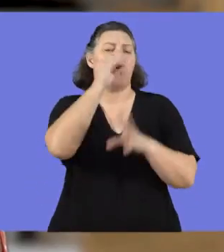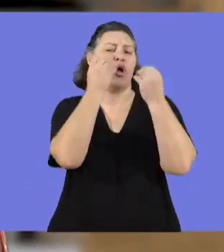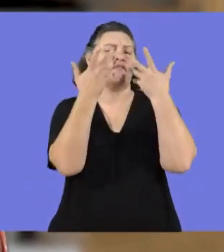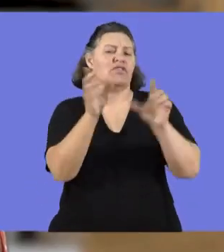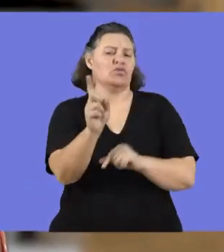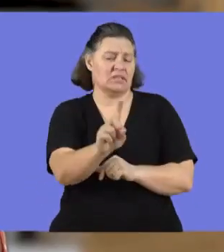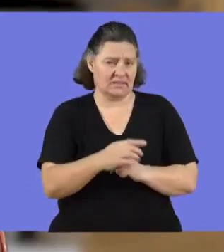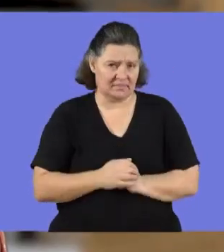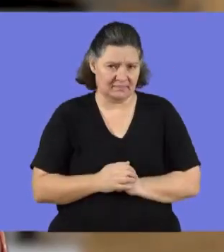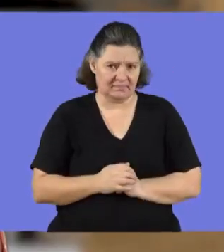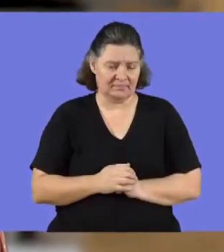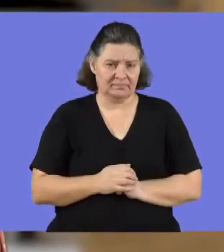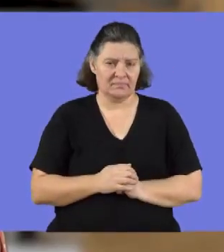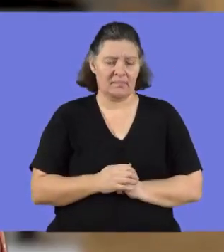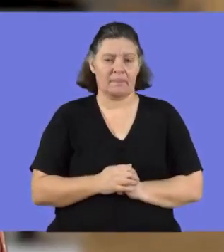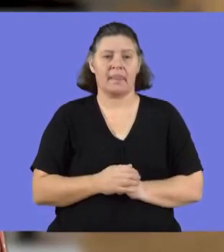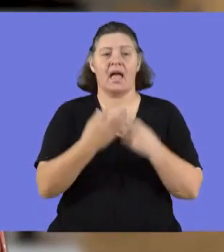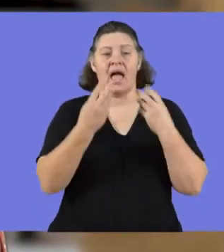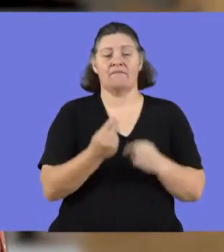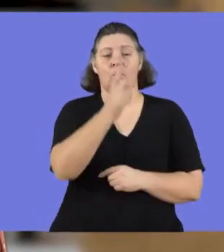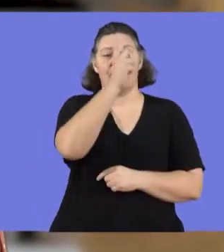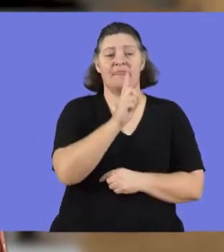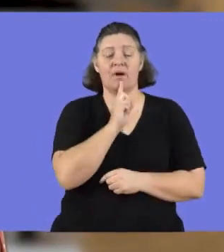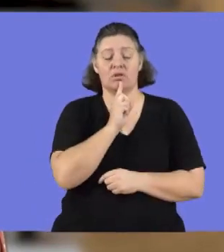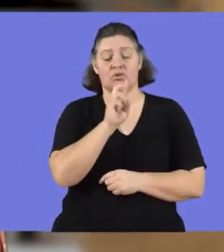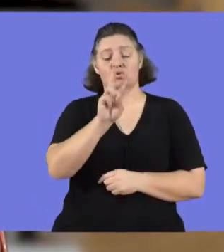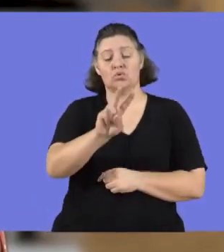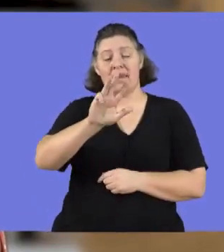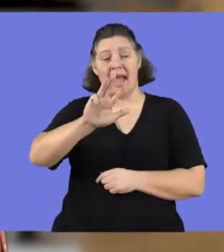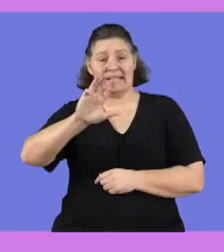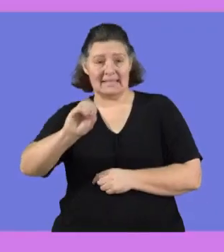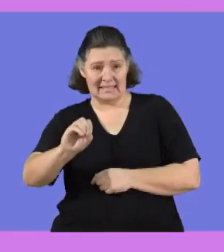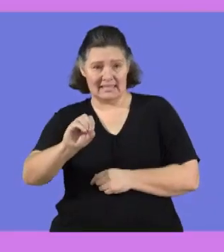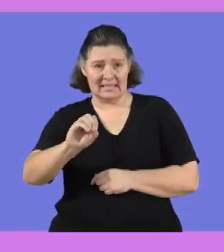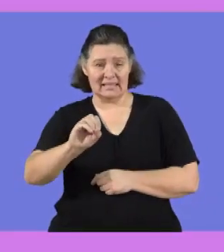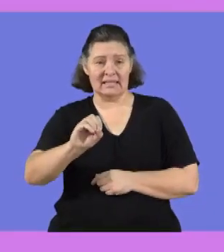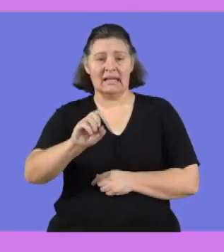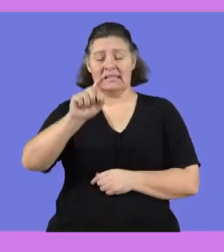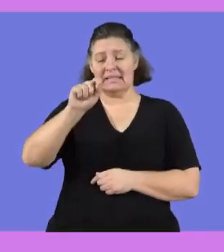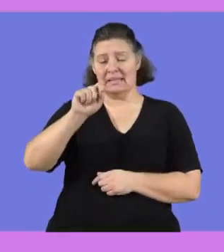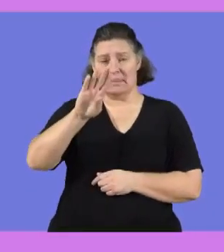Welcome back. Let us practice what we just learned before the break. There are